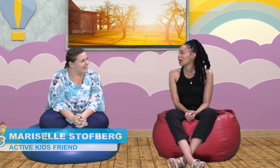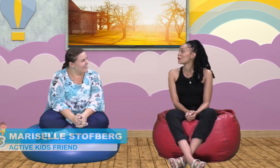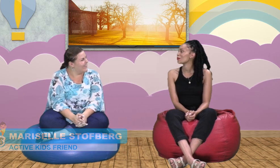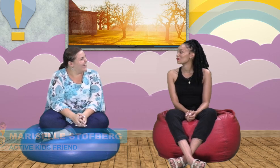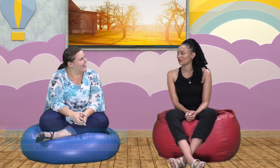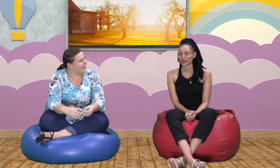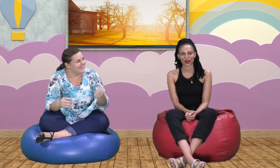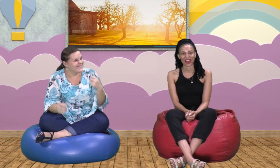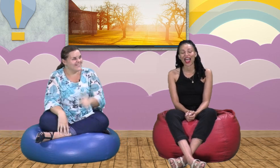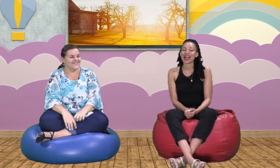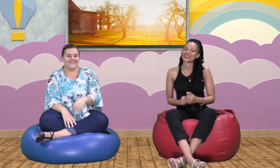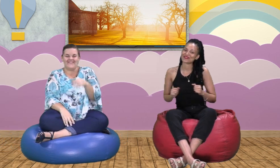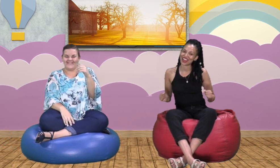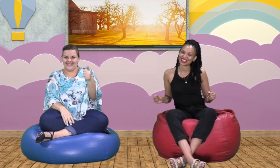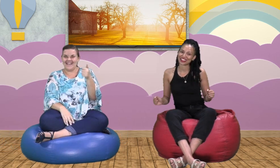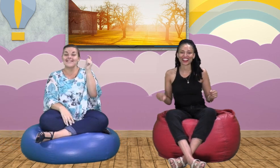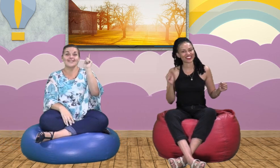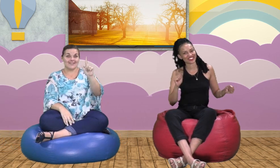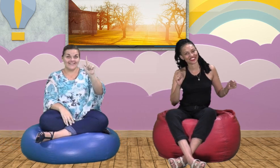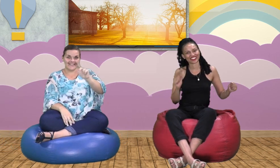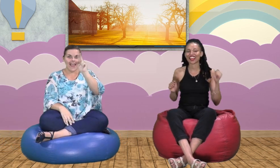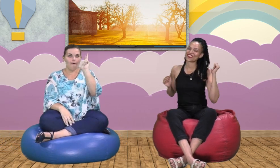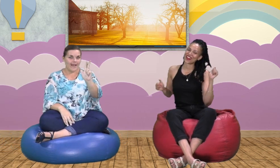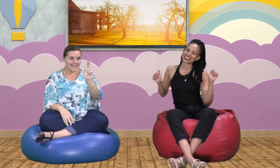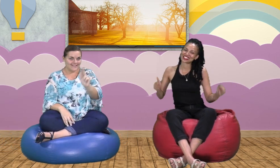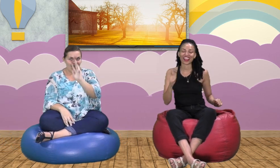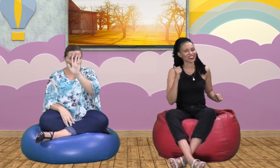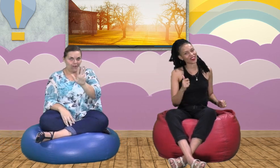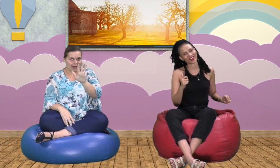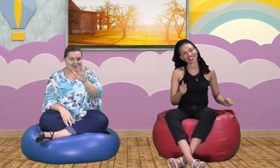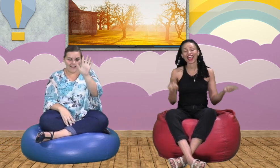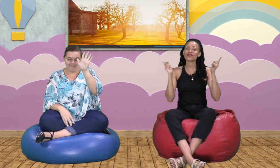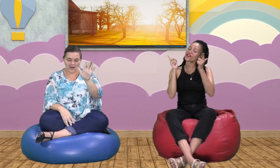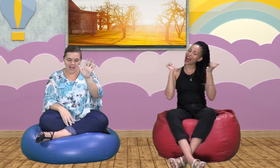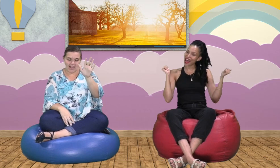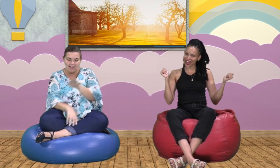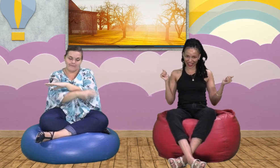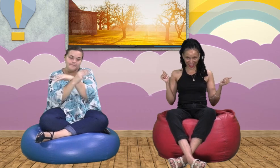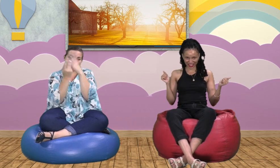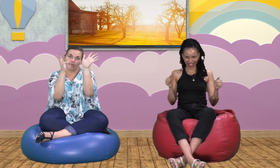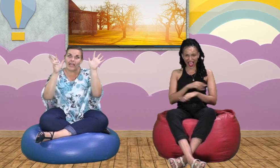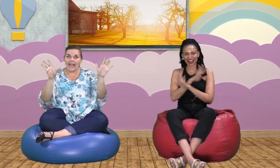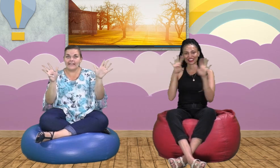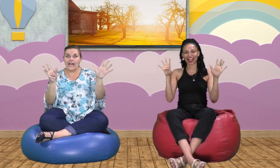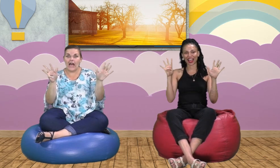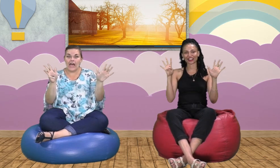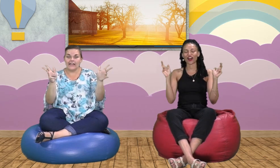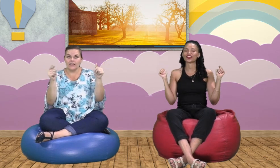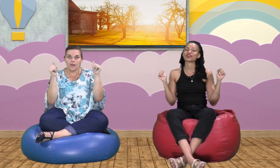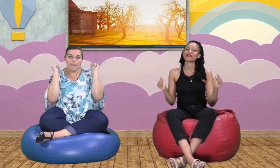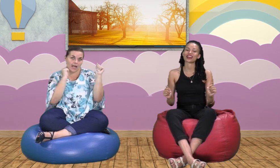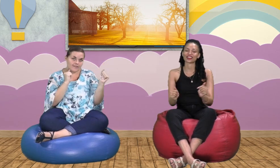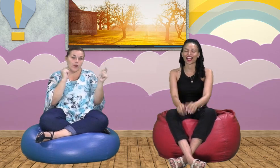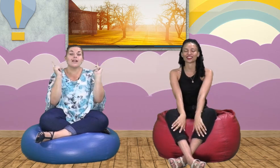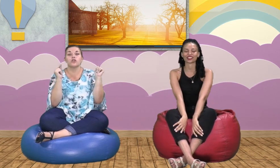week. Sorry, every Monday, Tuesday, Wednesday, Thursday, and Friday at 9 on